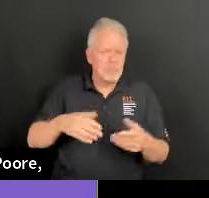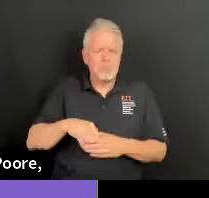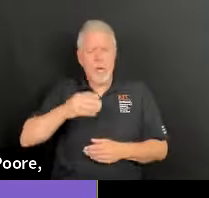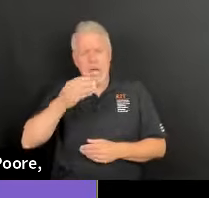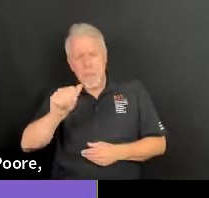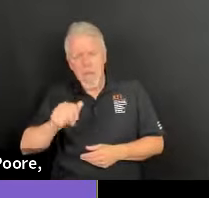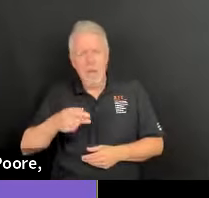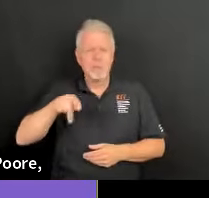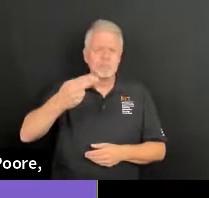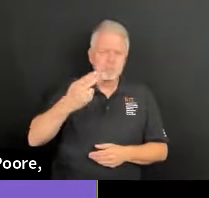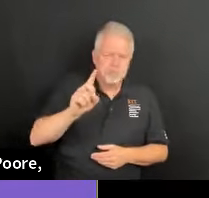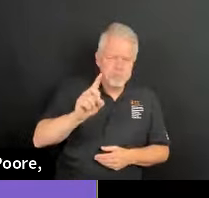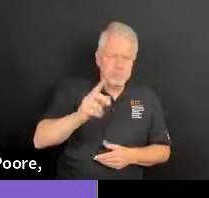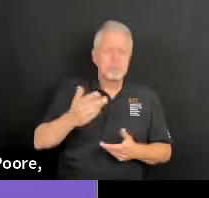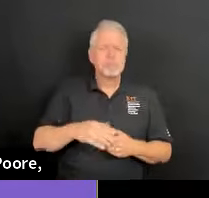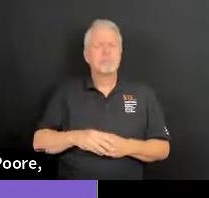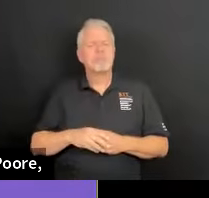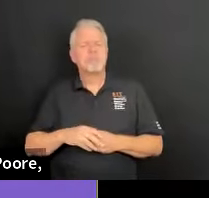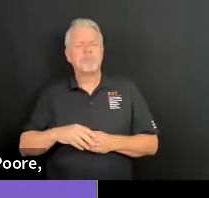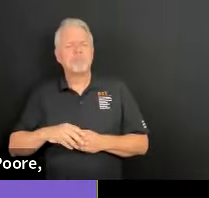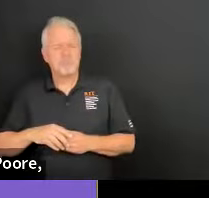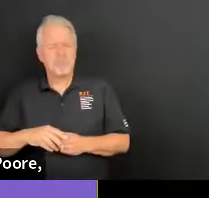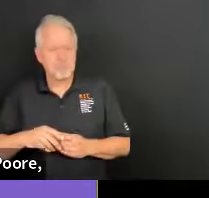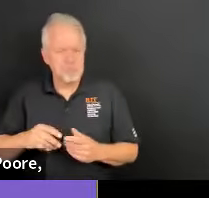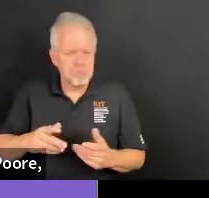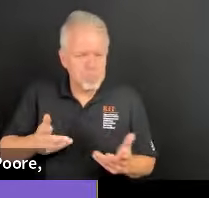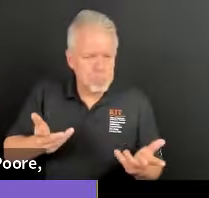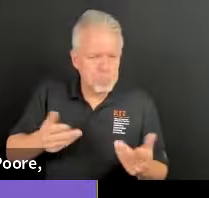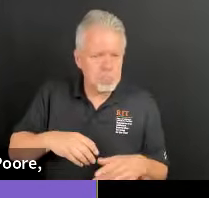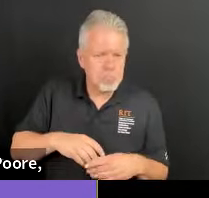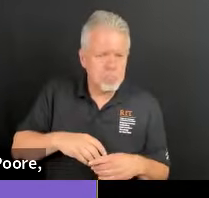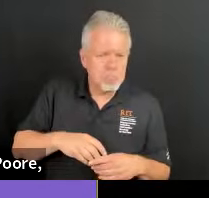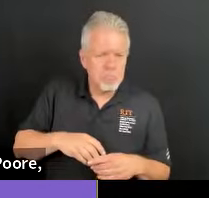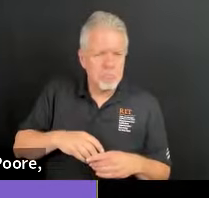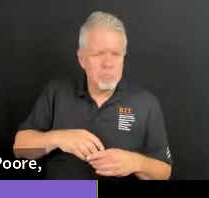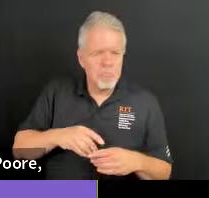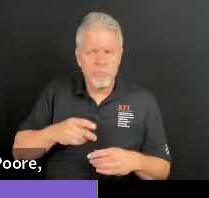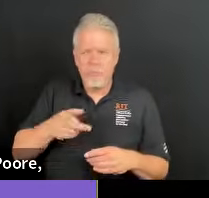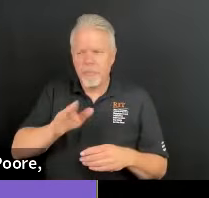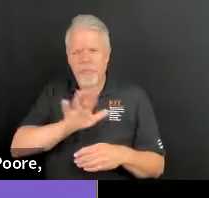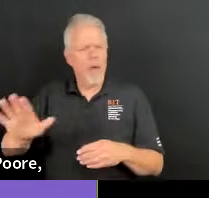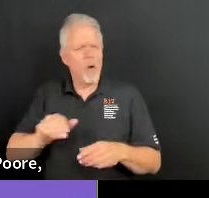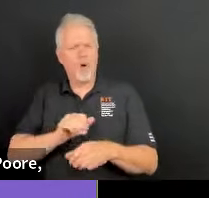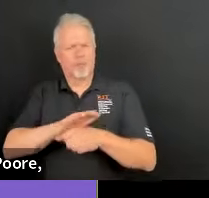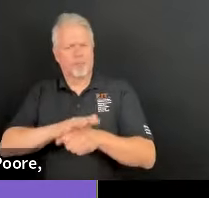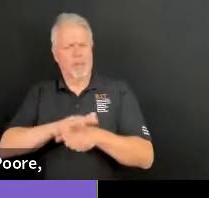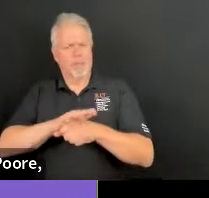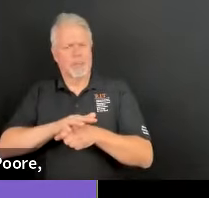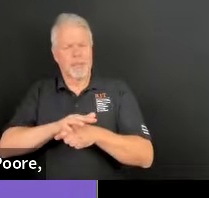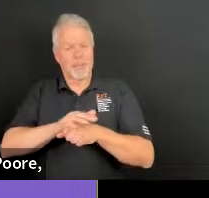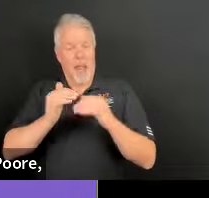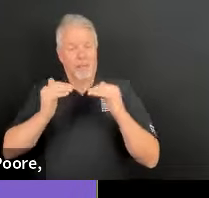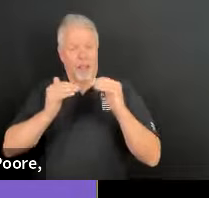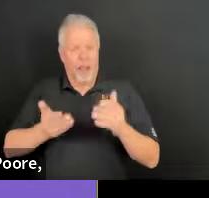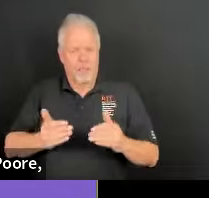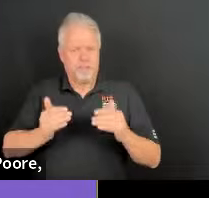have advanced degrees, as in master's, PhD, bachelor's, etc.,